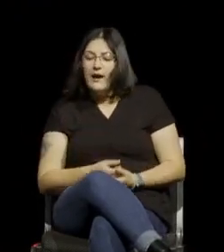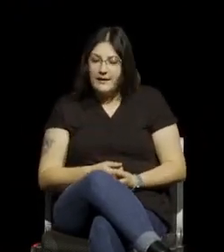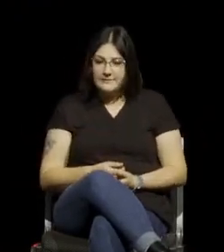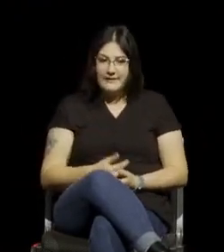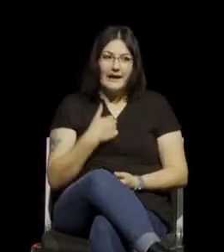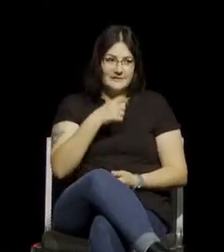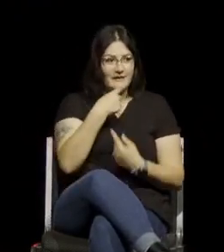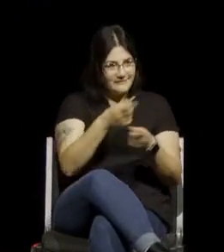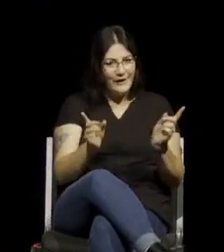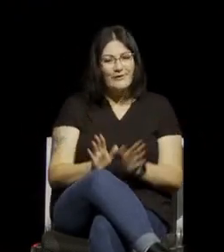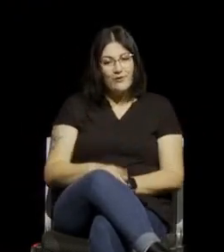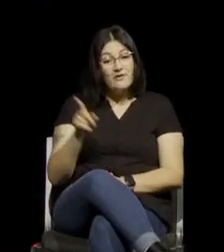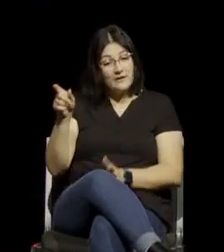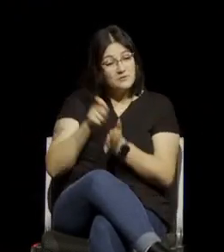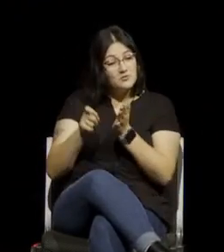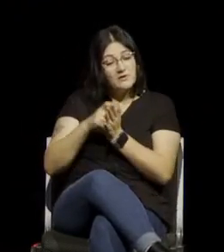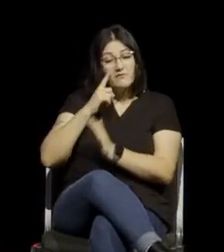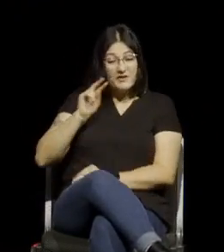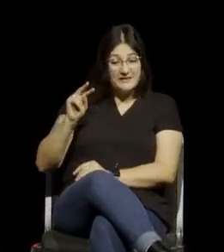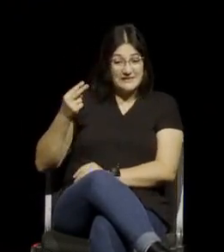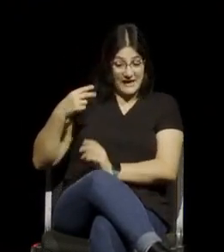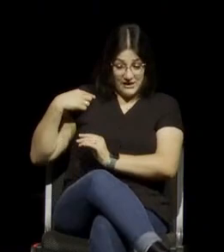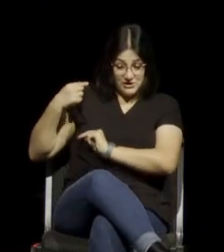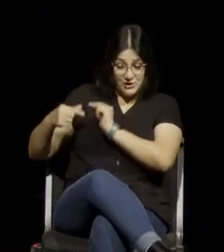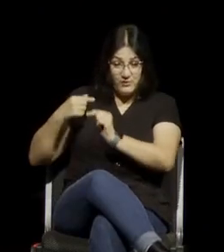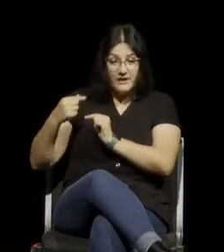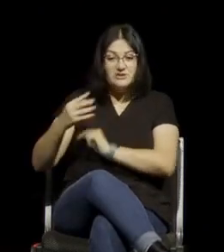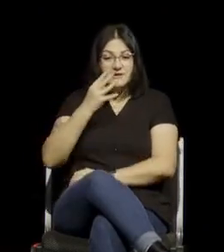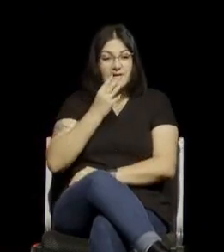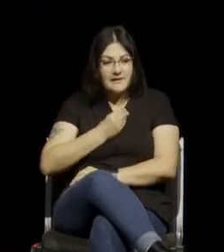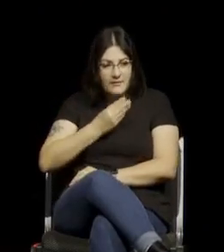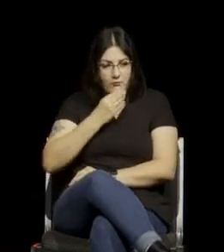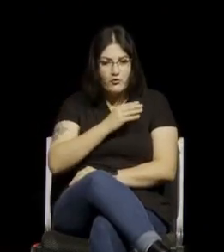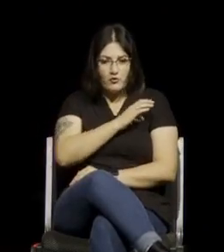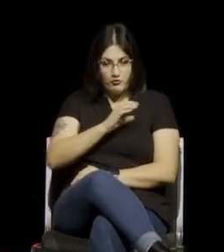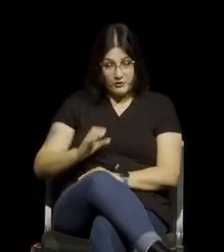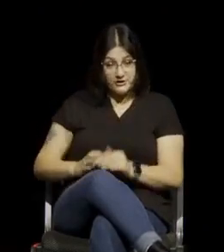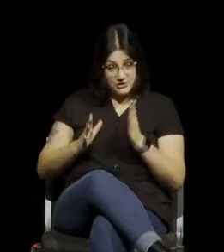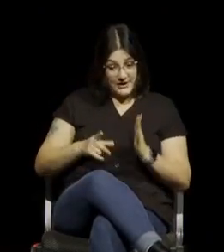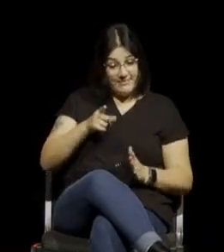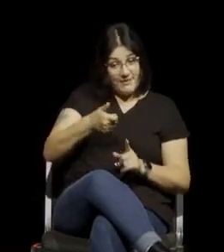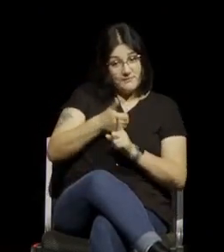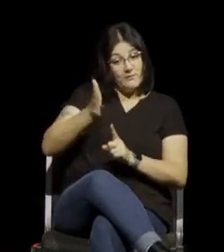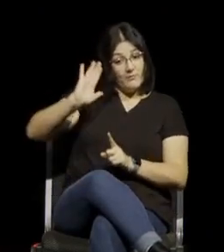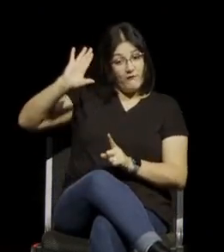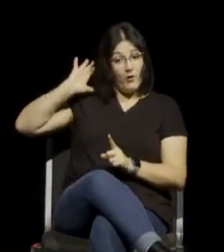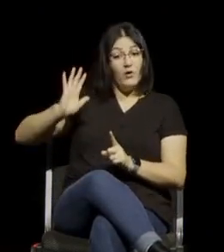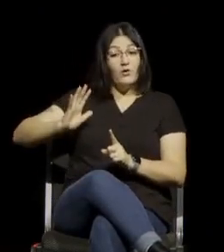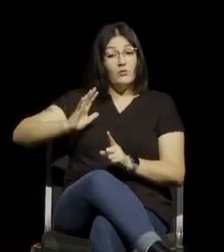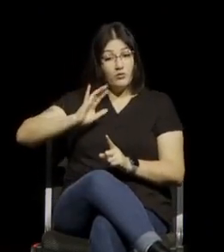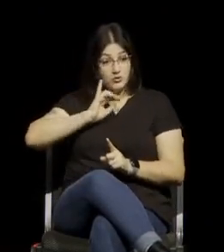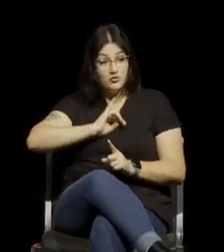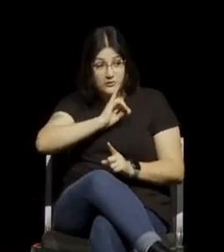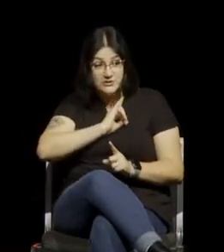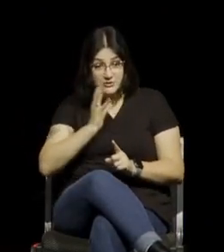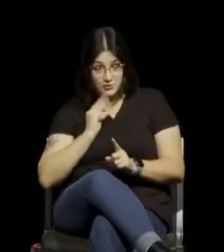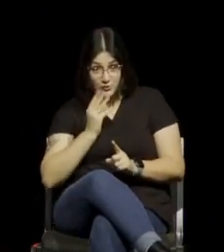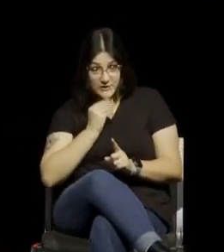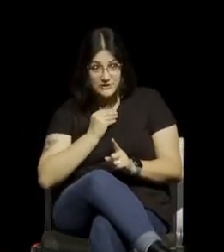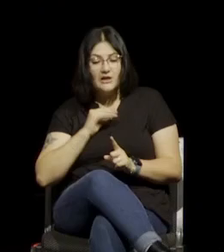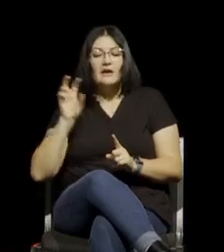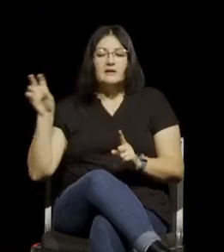there. It was written to second generation Hebrew Christians who had converted to the faith from